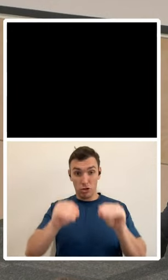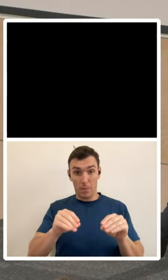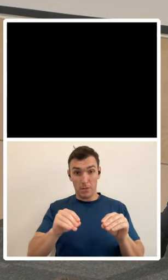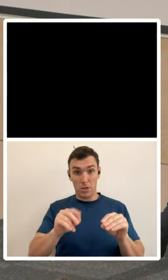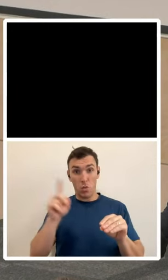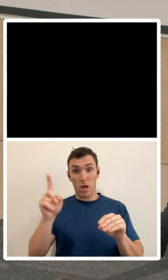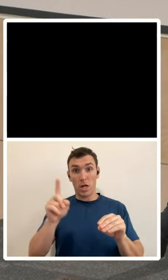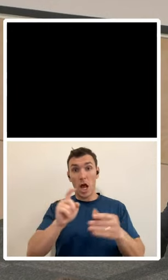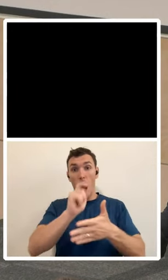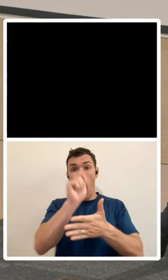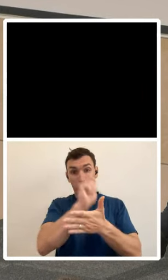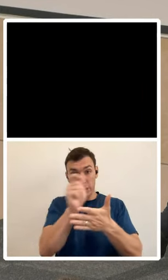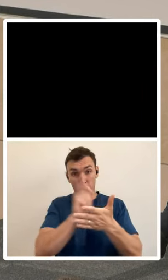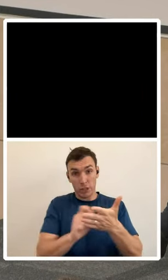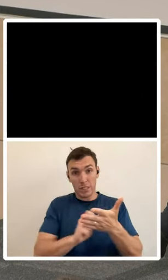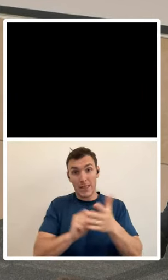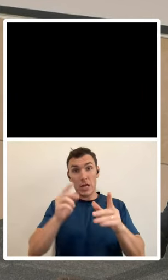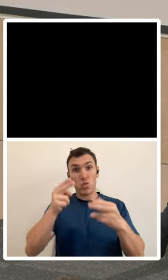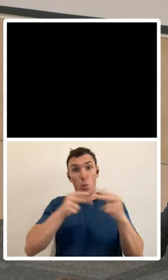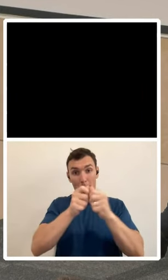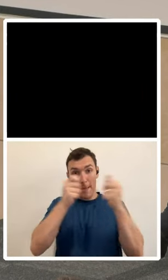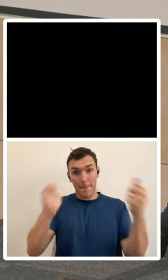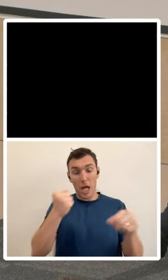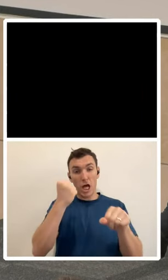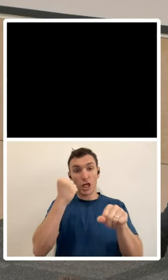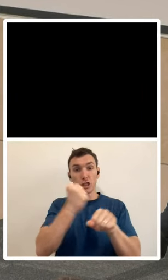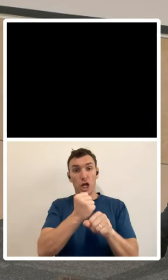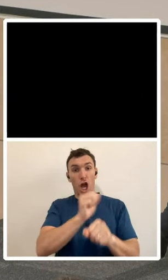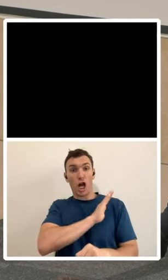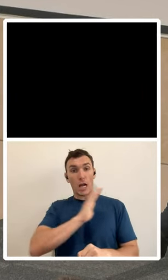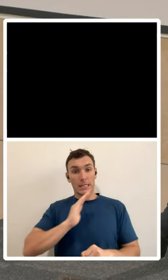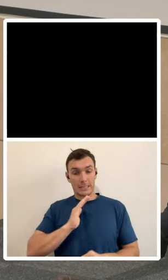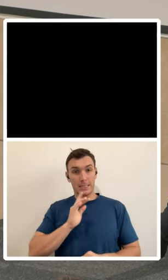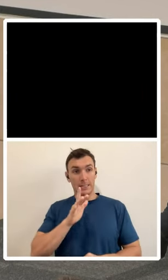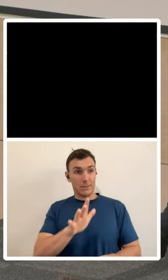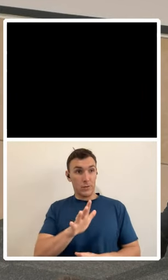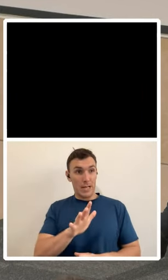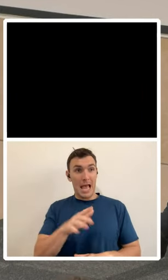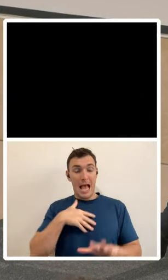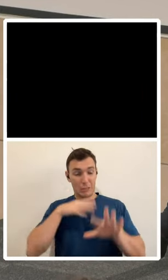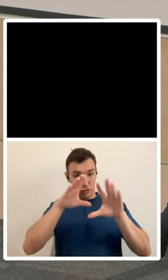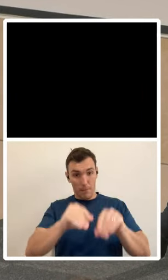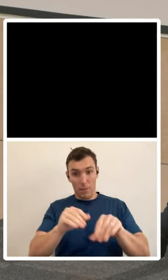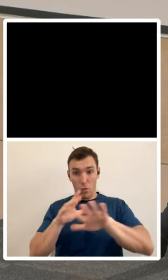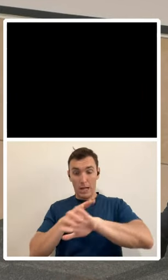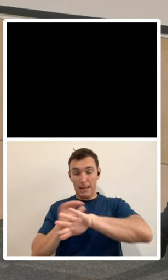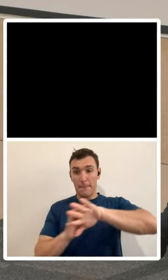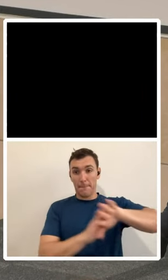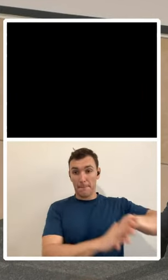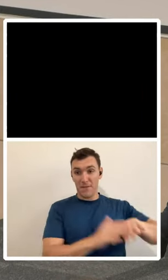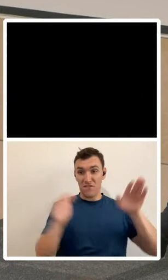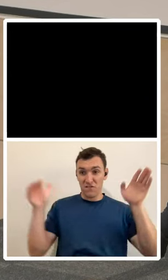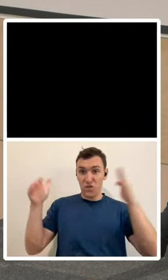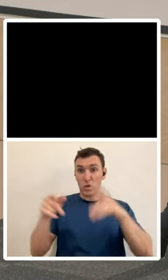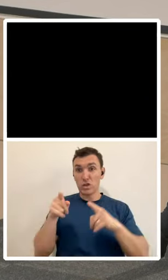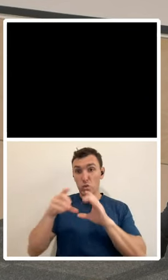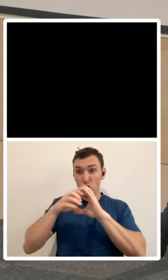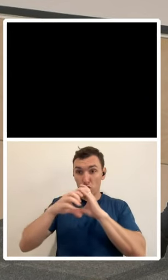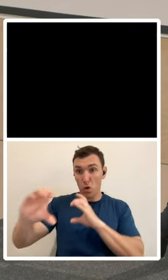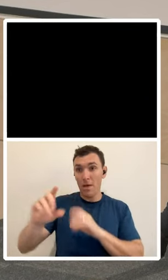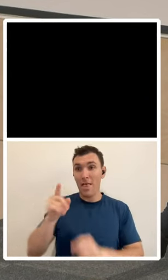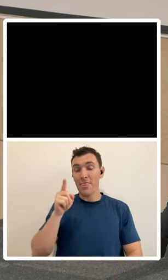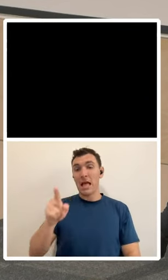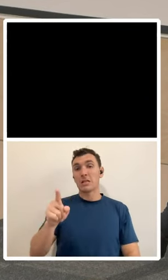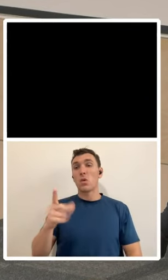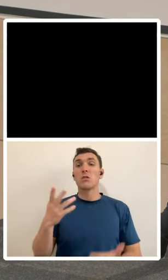TikTok, Twitter, because the people who are going to be hurt here are ordinary people. And ordinary people overwhelmingly don't have a voice.